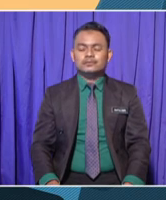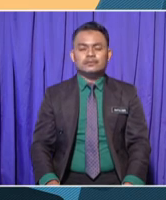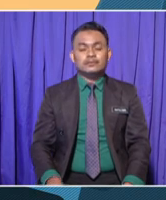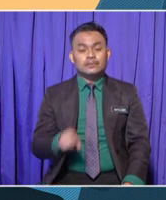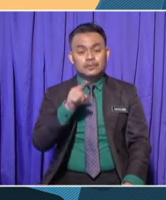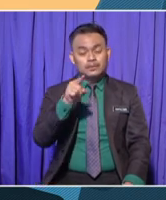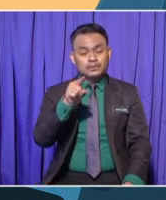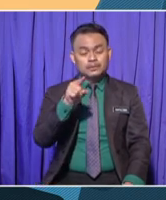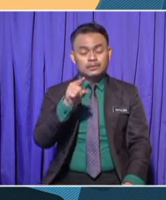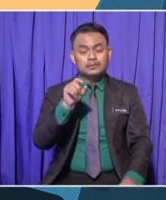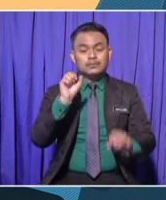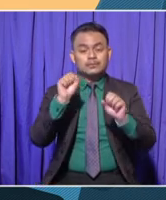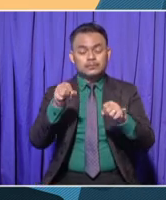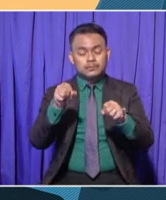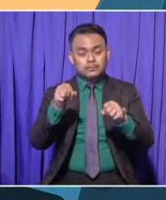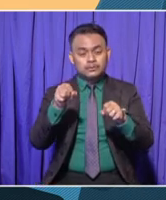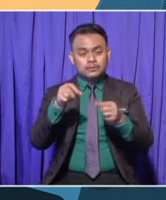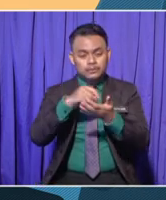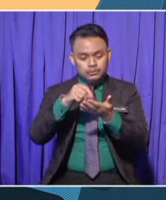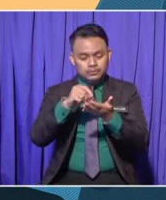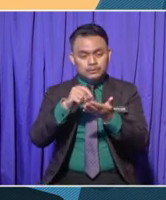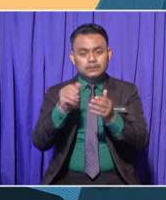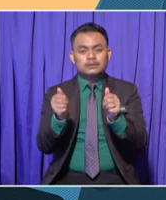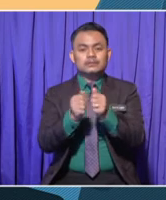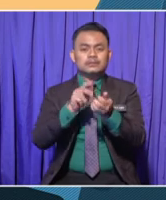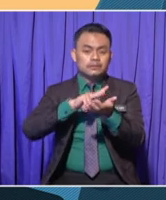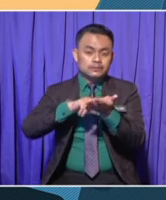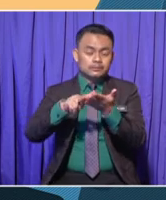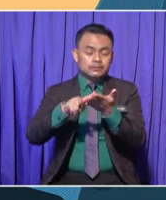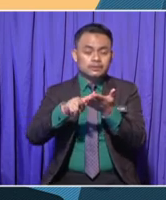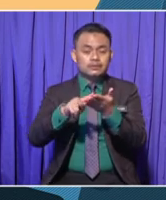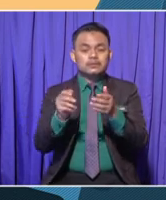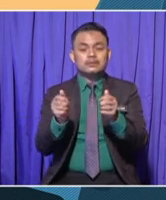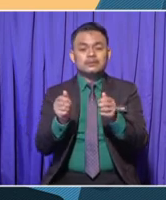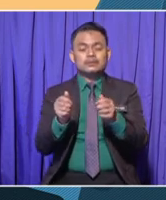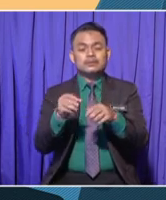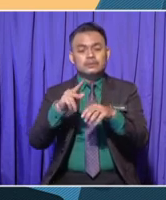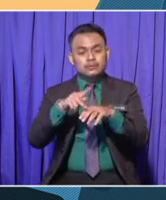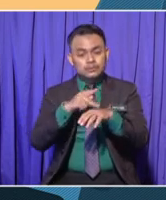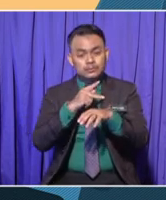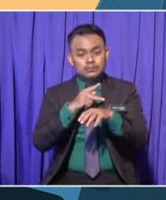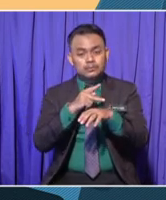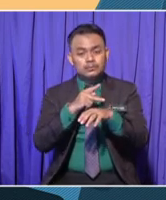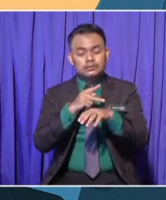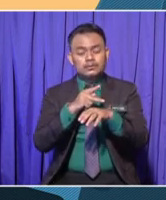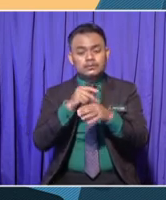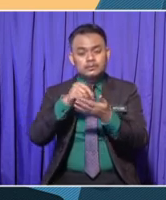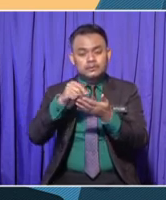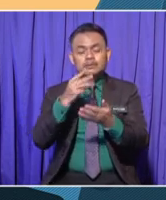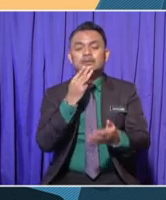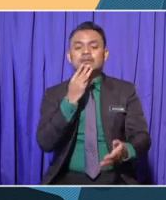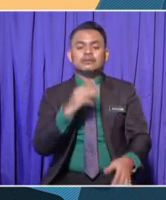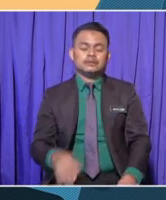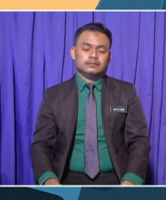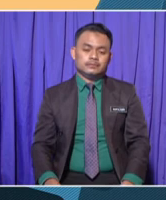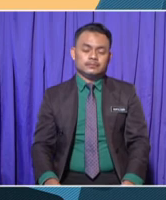You can write it neatly with your colored pencils. Then, use a